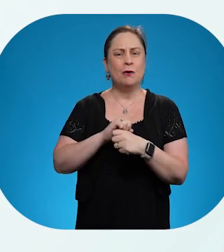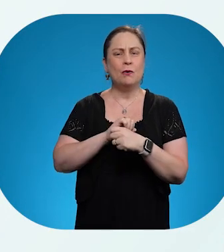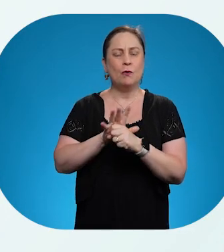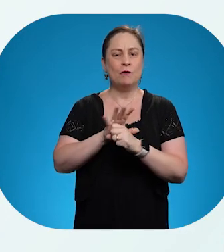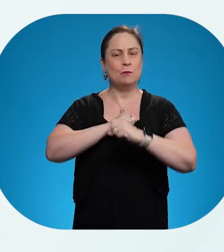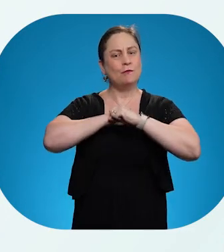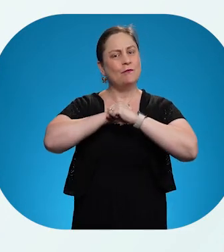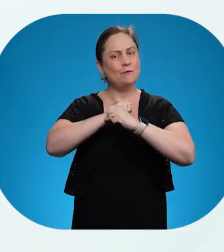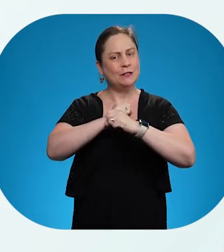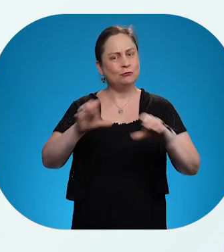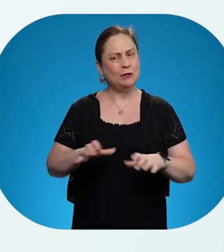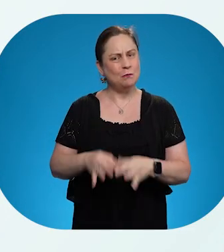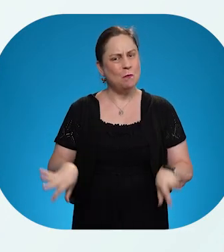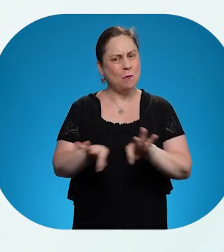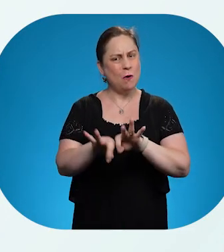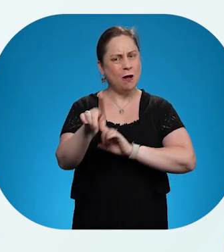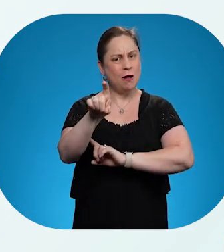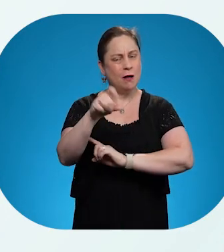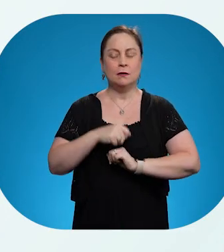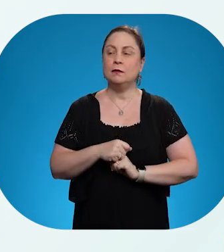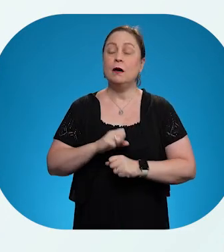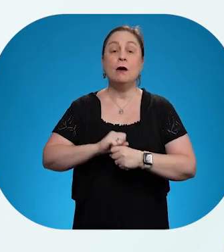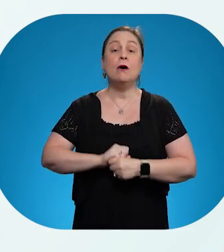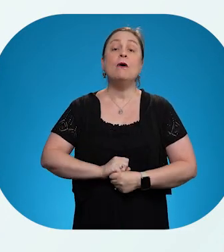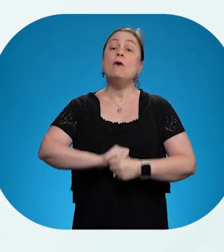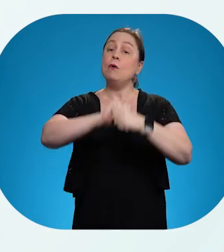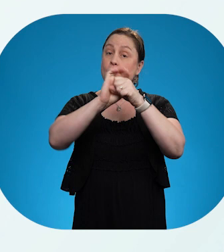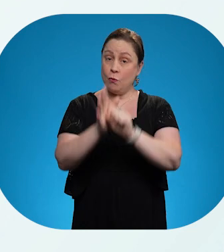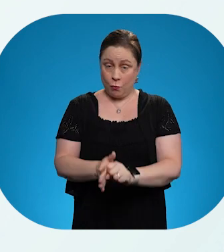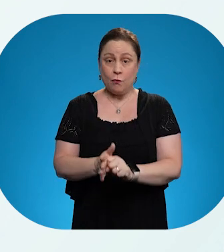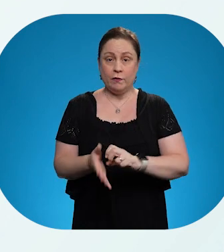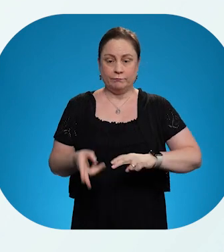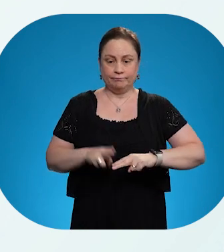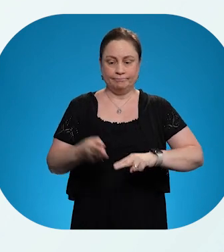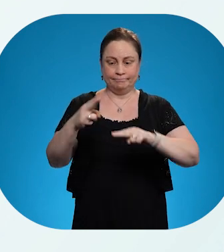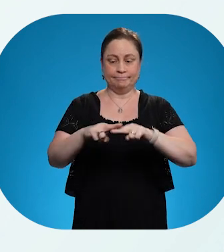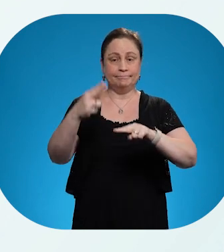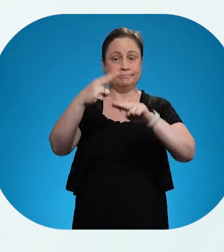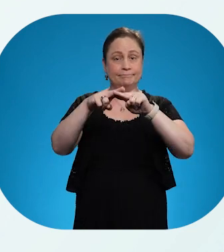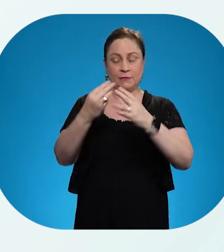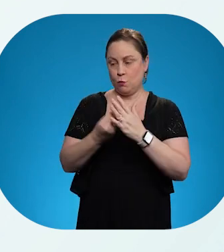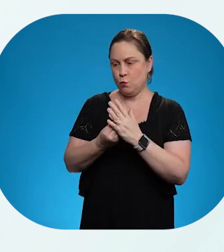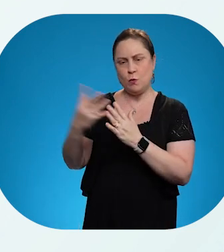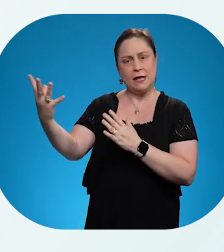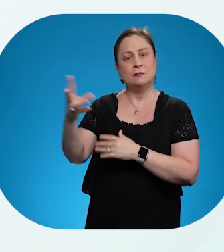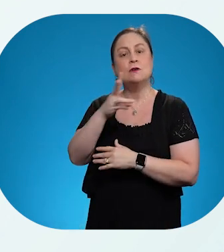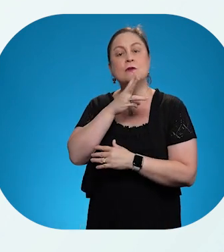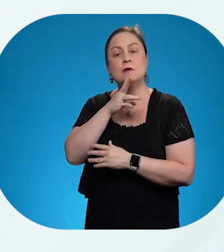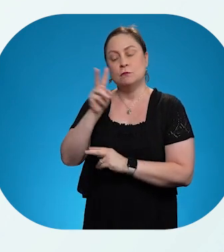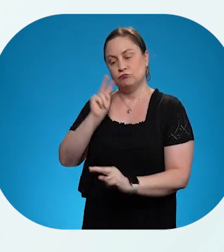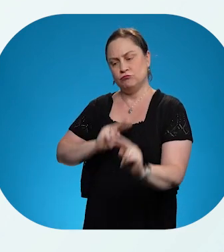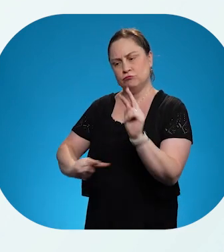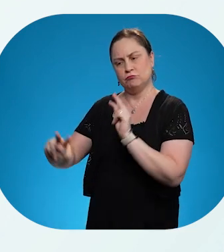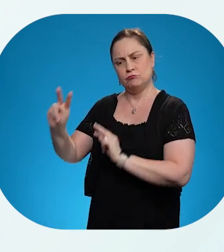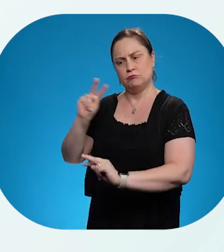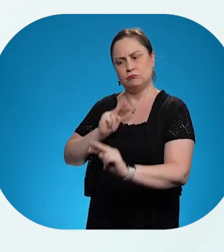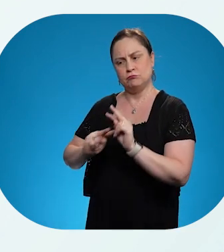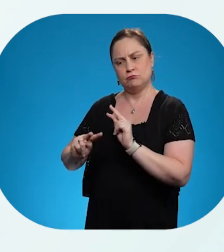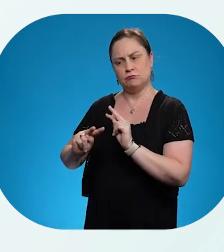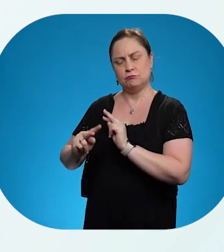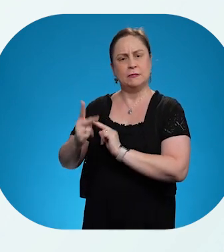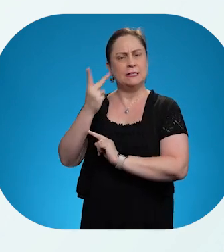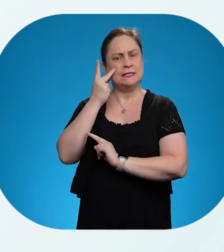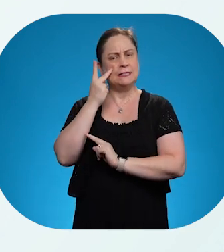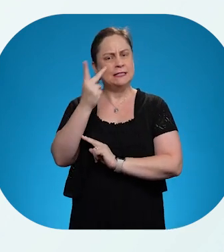Why COVID and prevention actions are important. COVID is on the rise. Wastewater